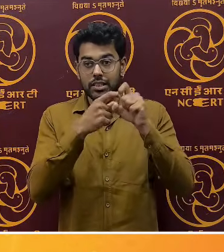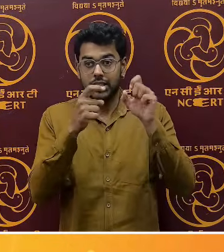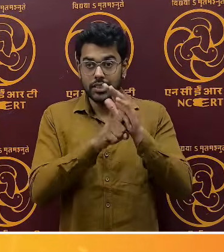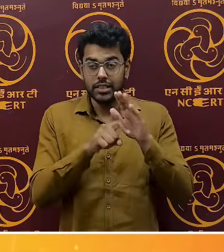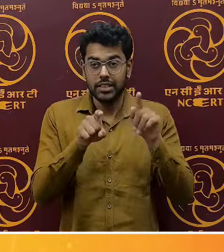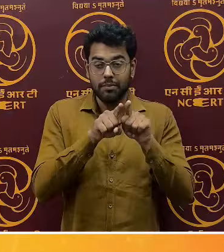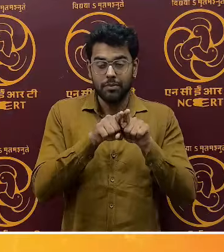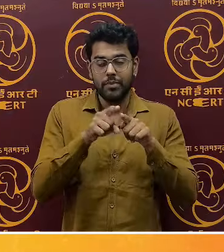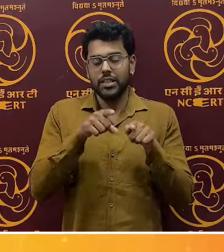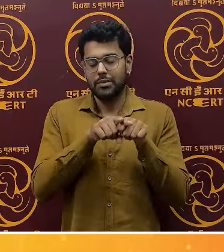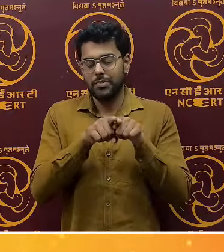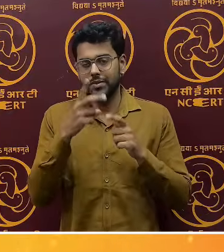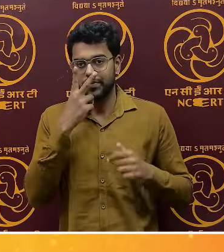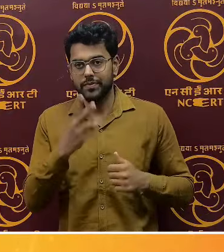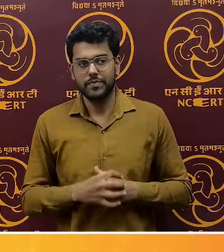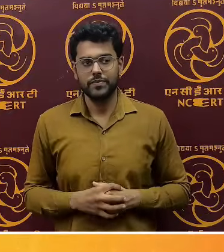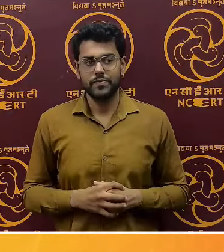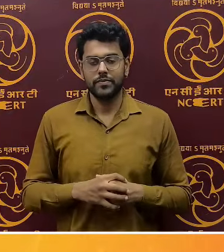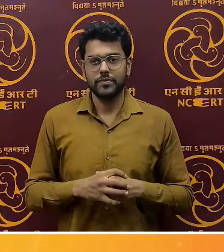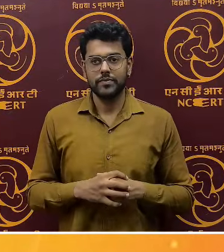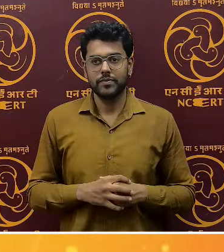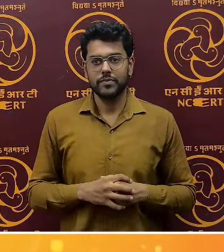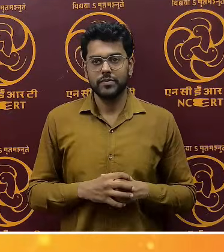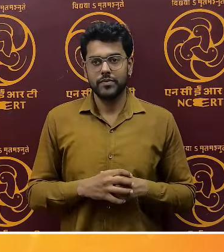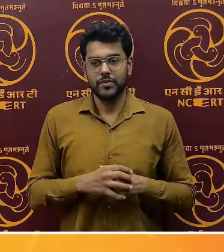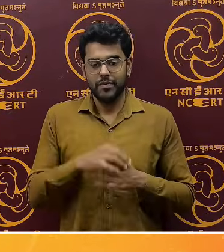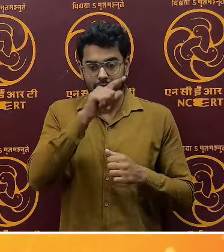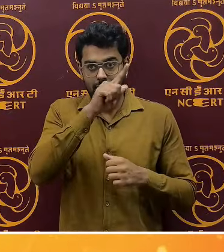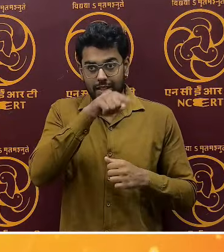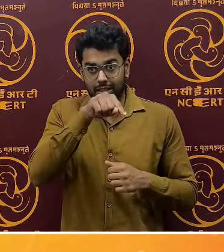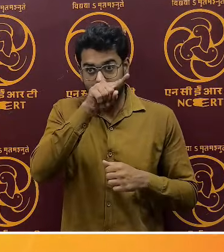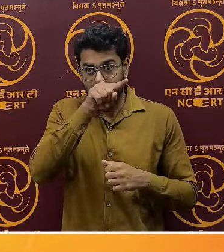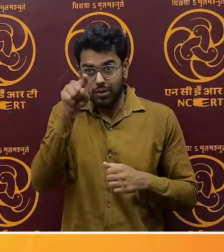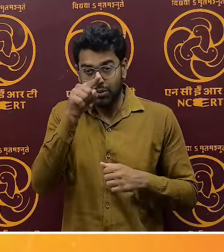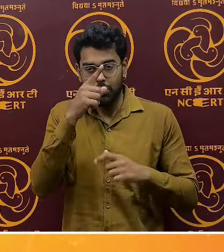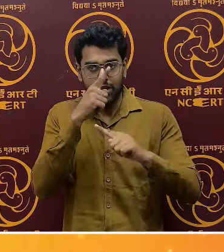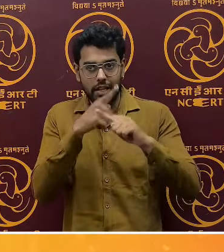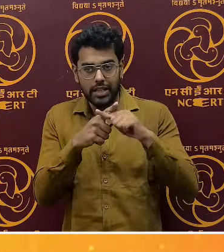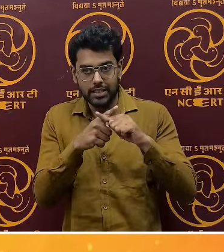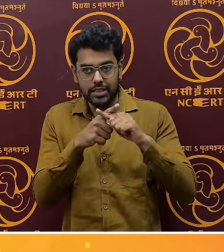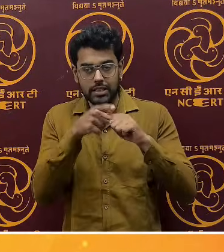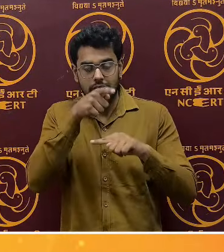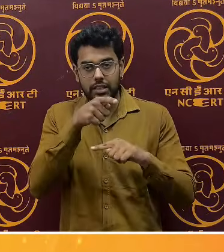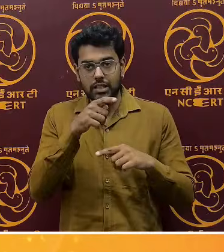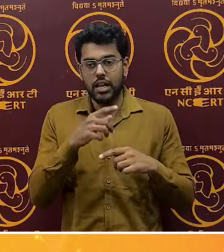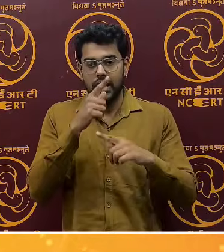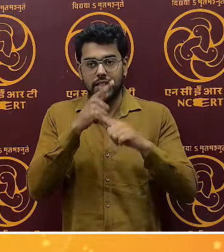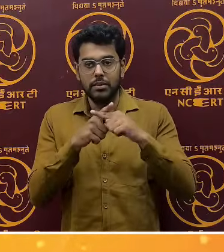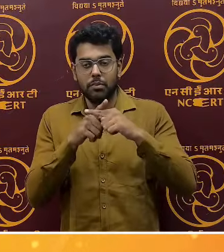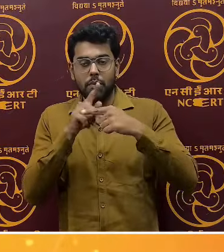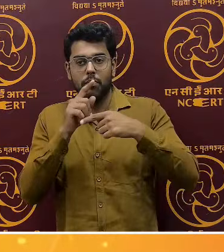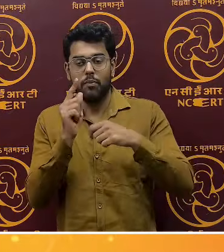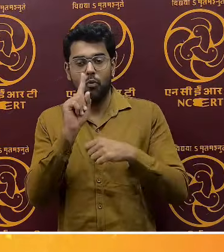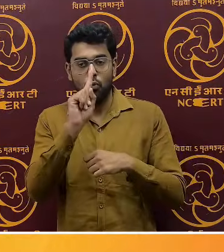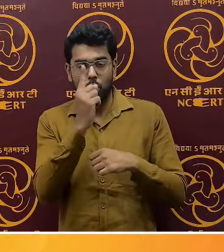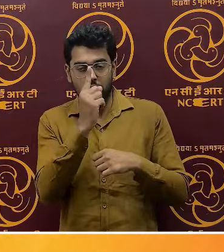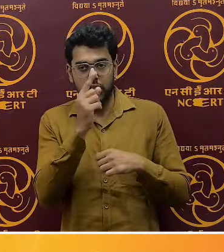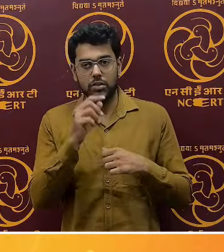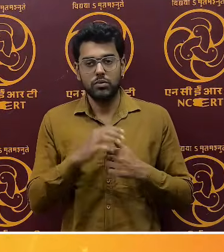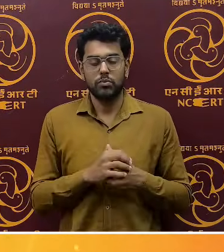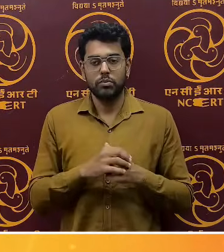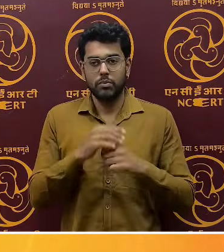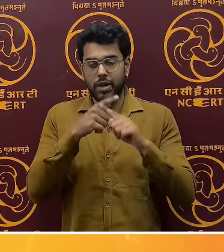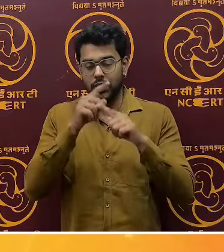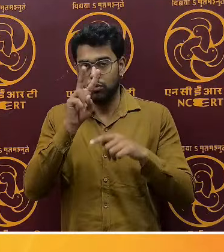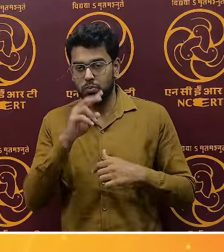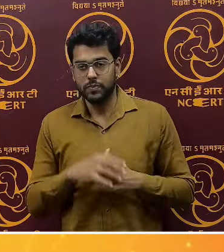half value like this, like root x, that is equal to actually x power 1 by 2. There should be no